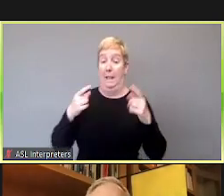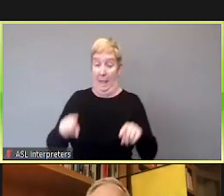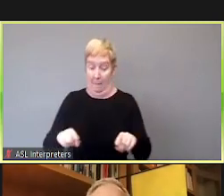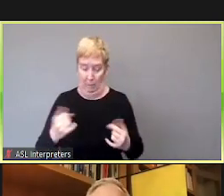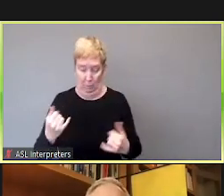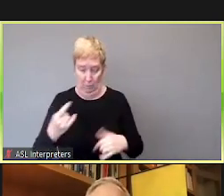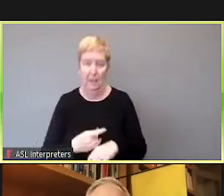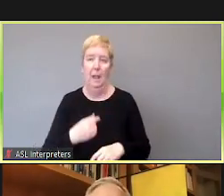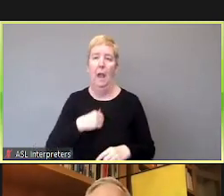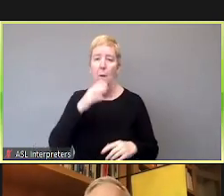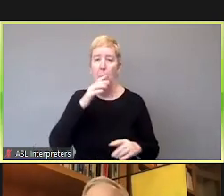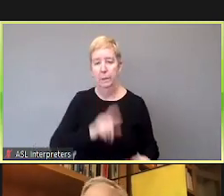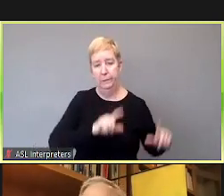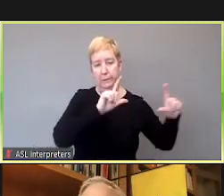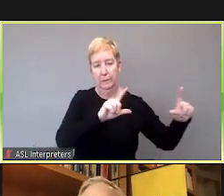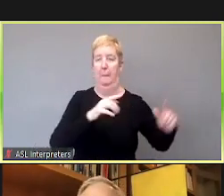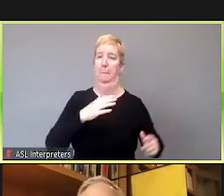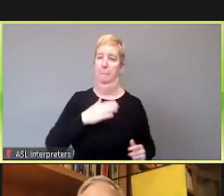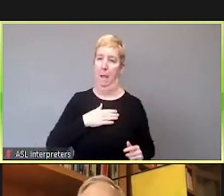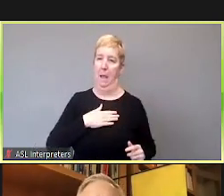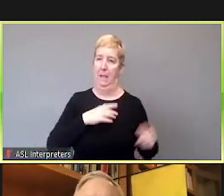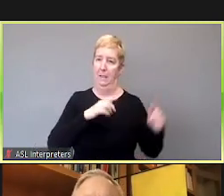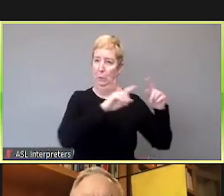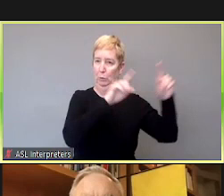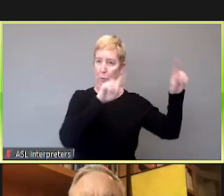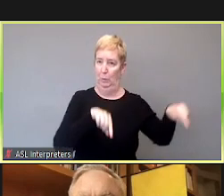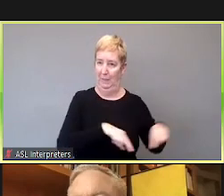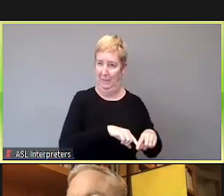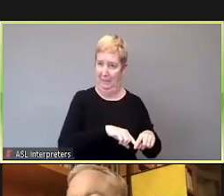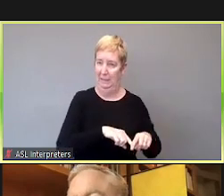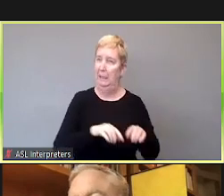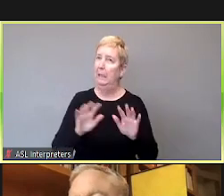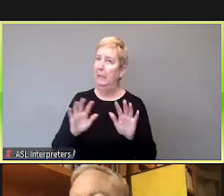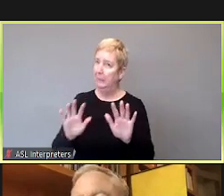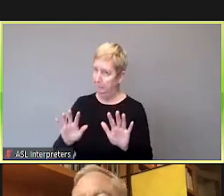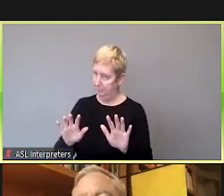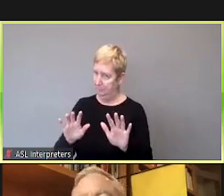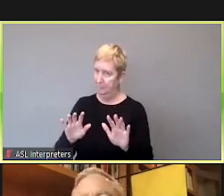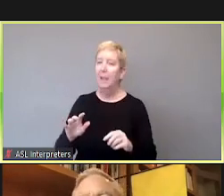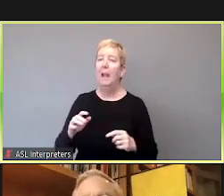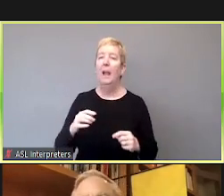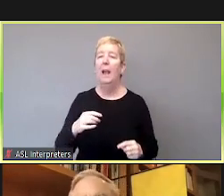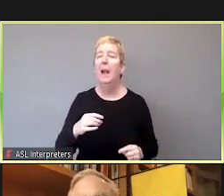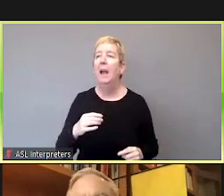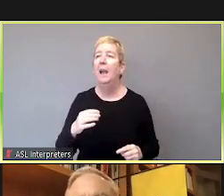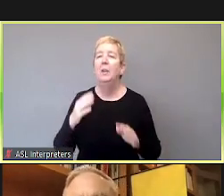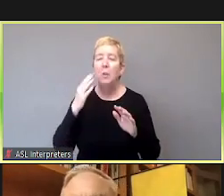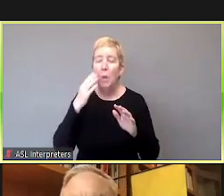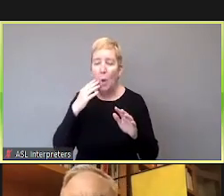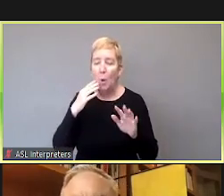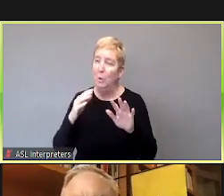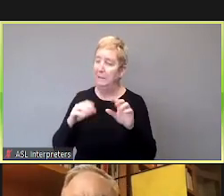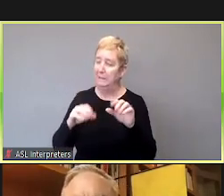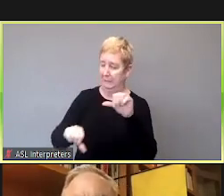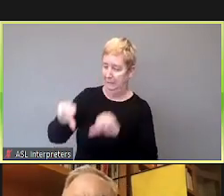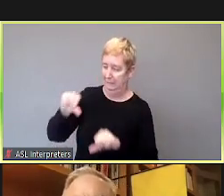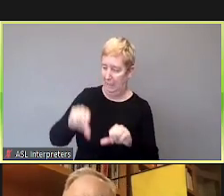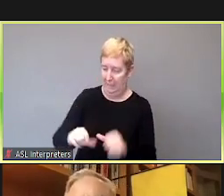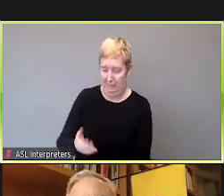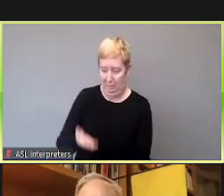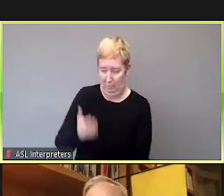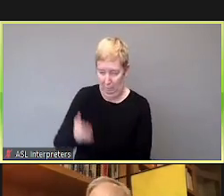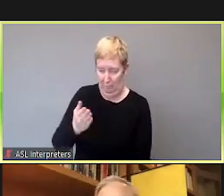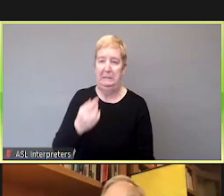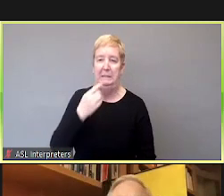screen. And this is against all odds. I'm very familiar with the scientific data that shows that men are incapable of